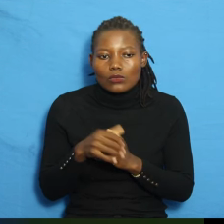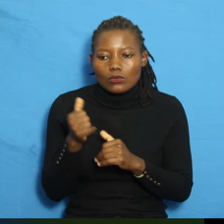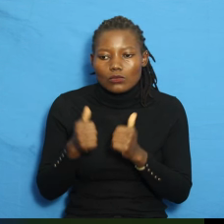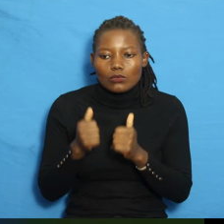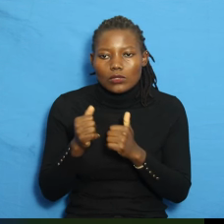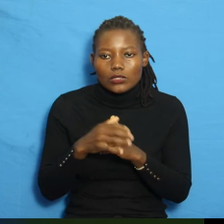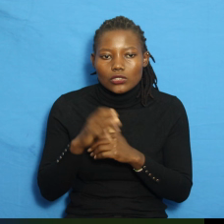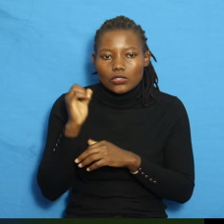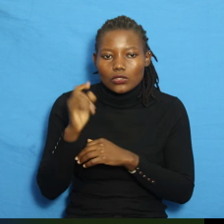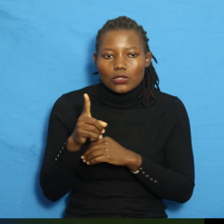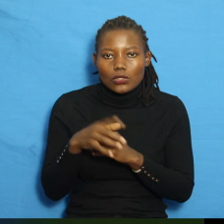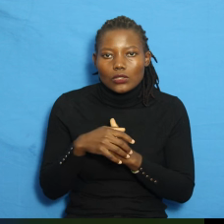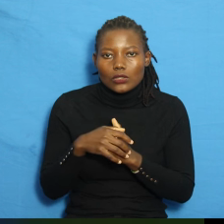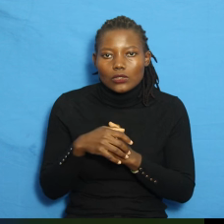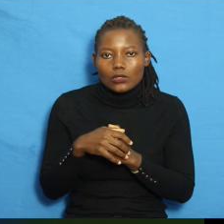should be